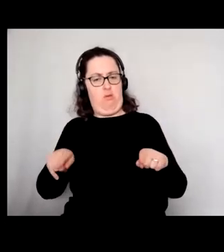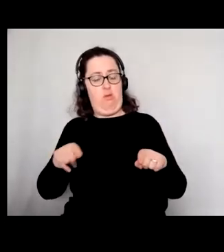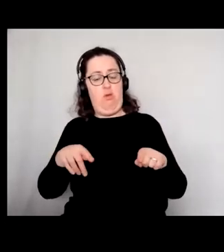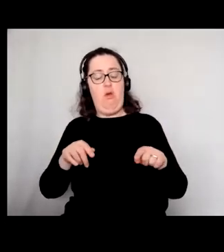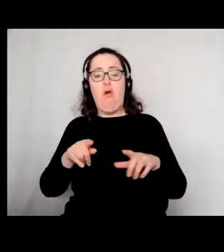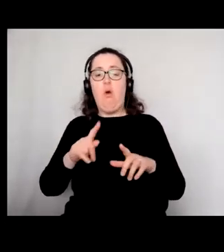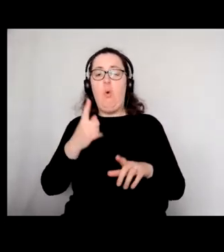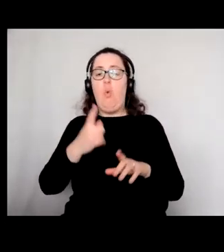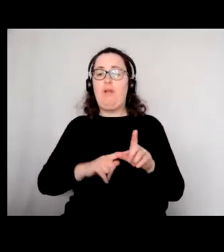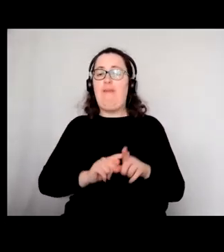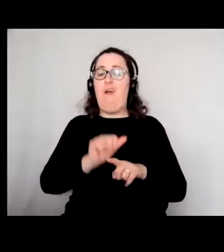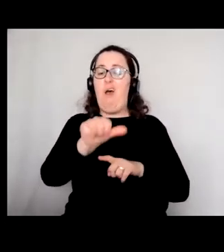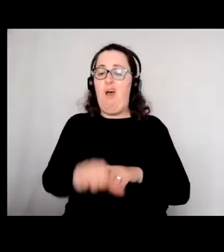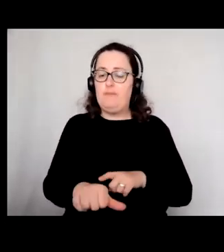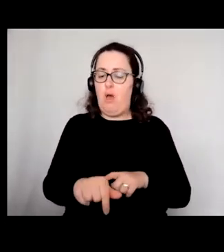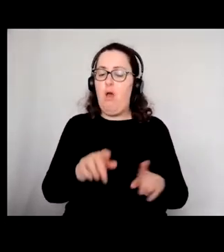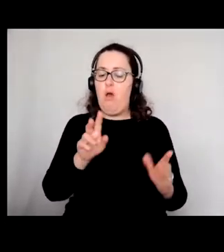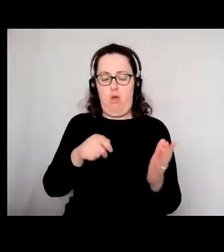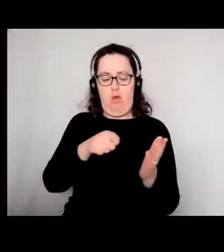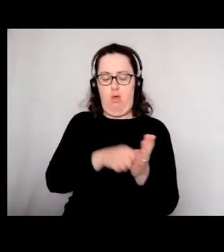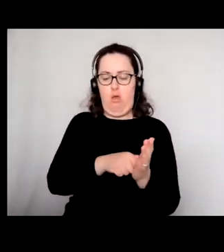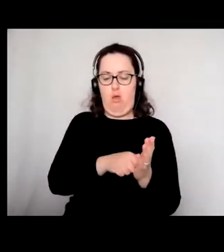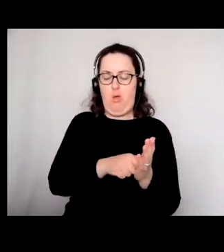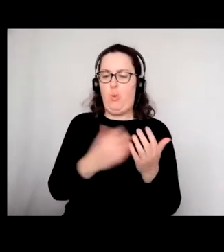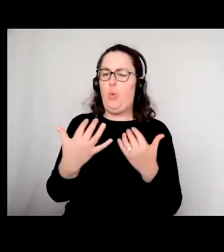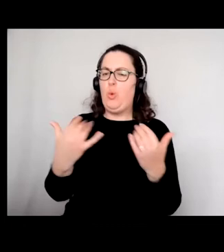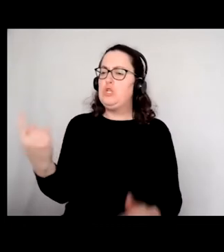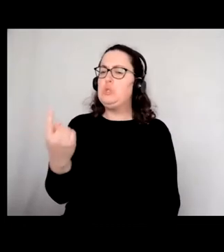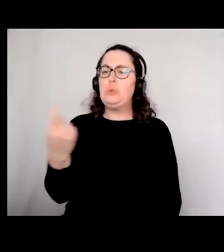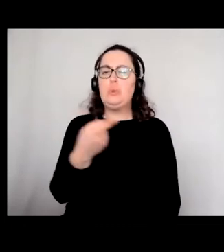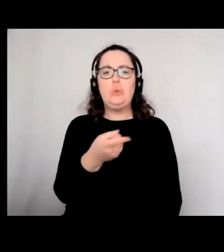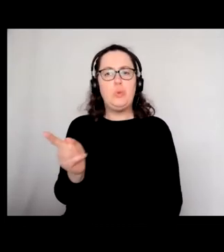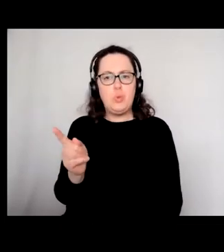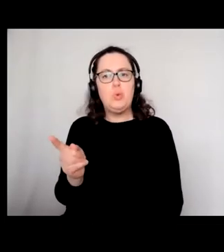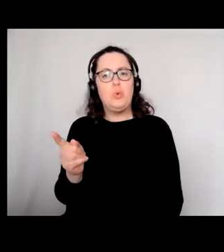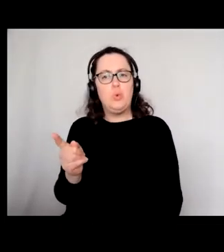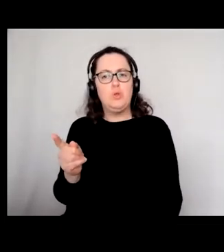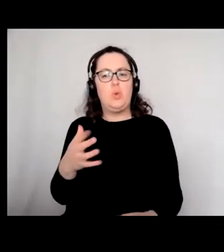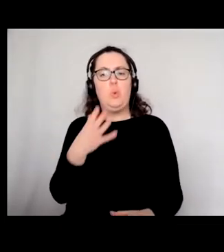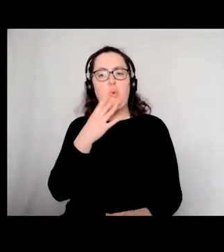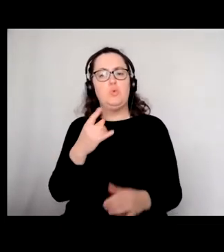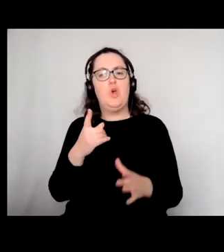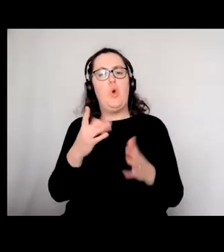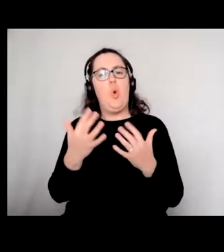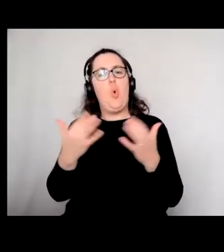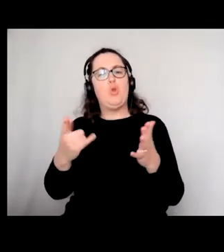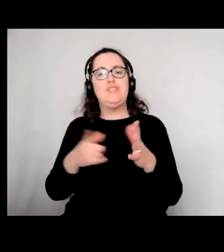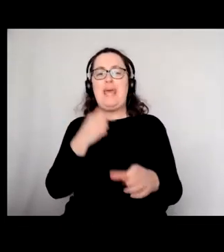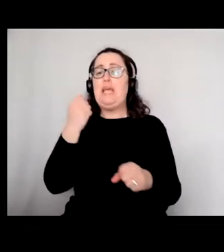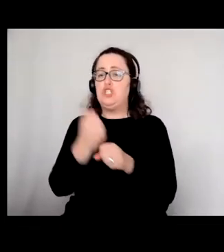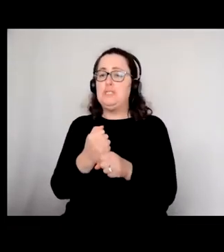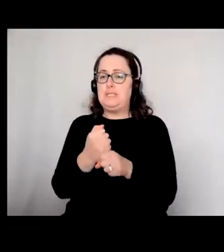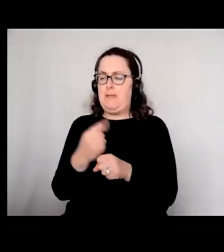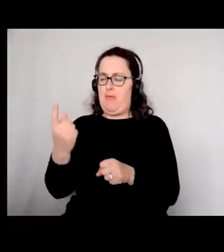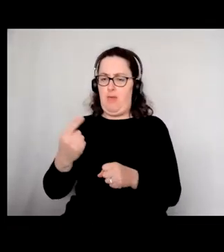found that the year afterwards, we were able to note in our audience data. So we work with audience agency who